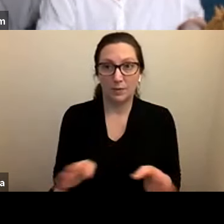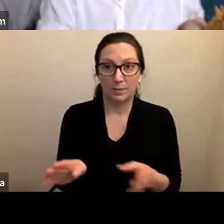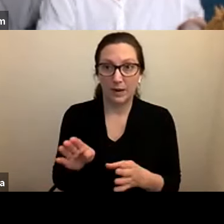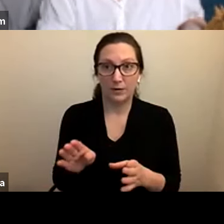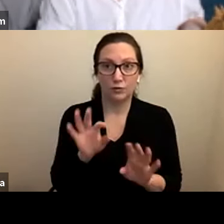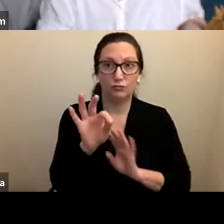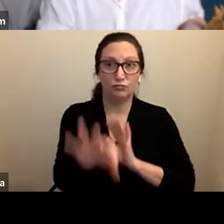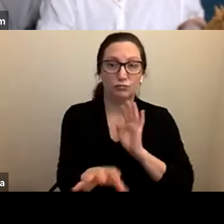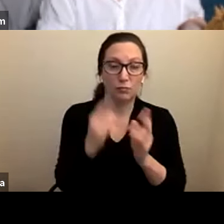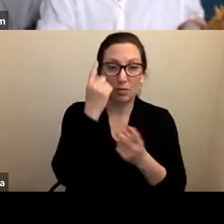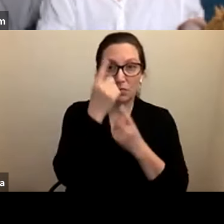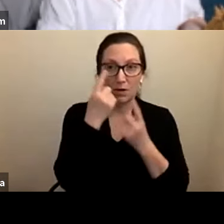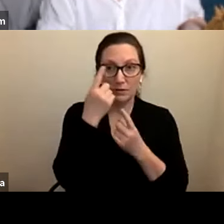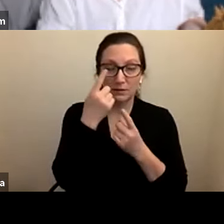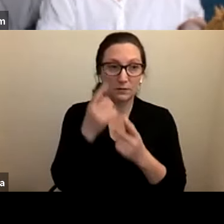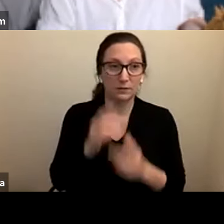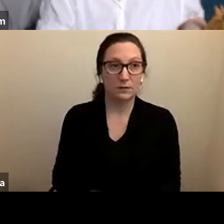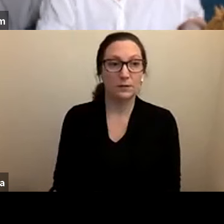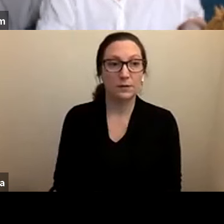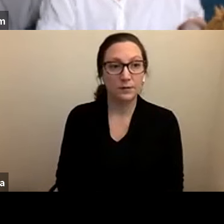thoughts for consideration.